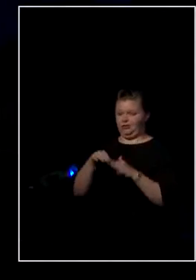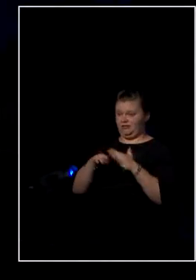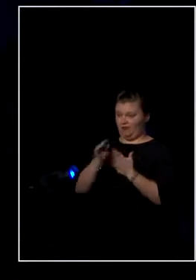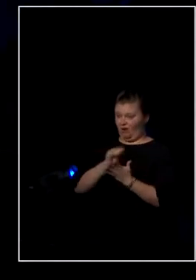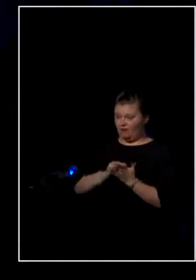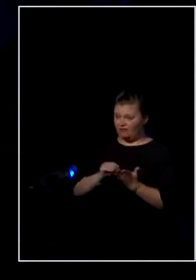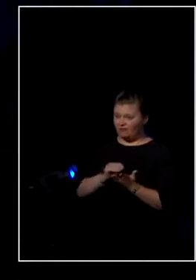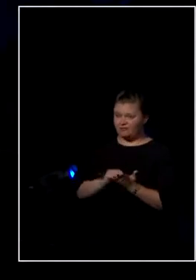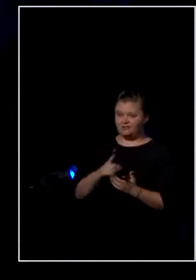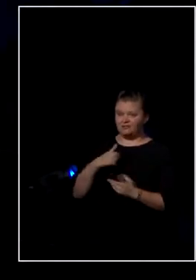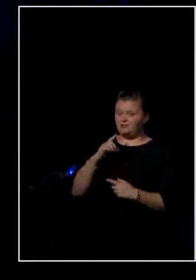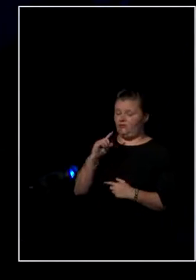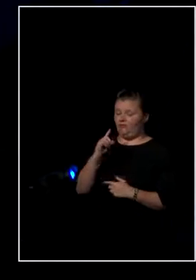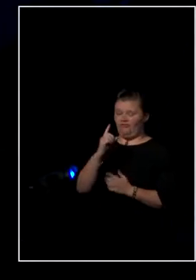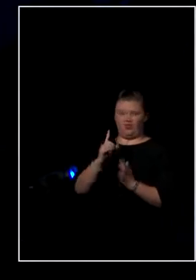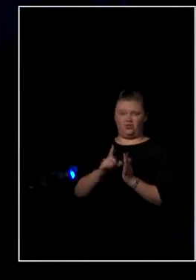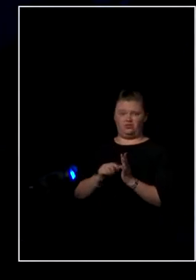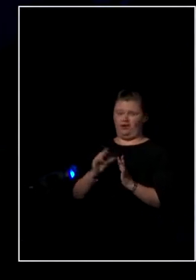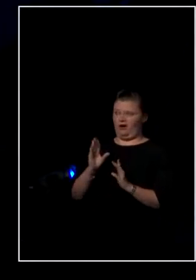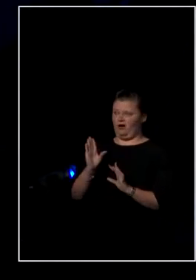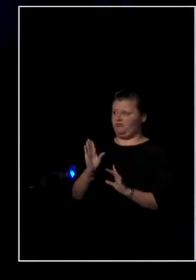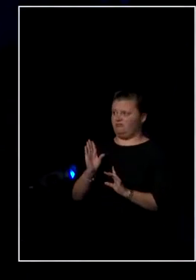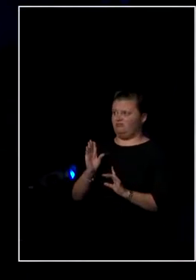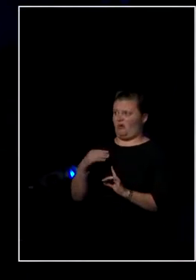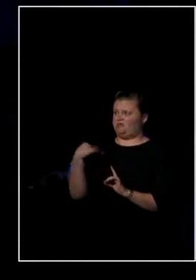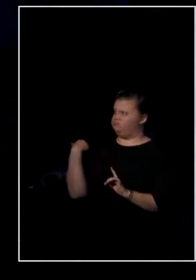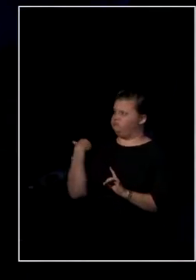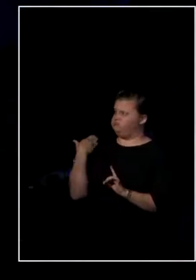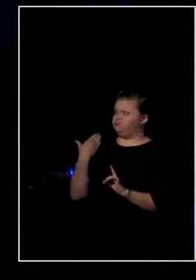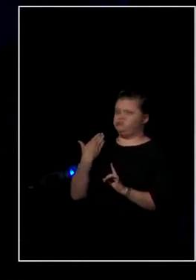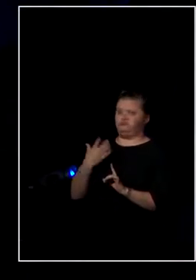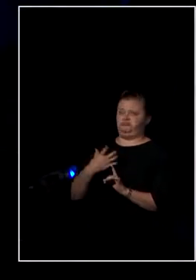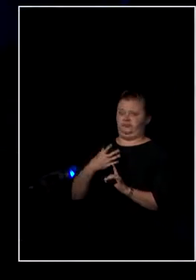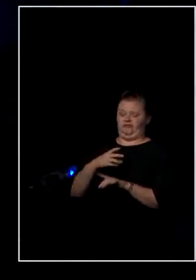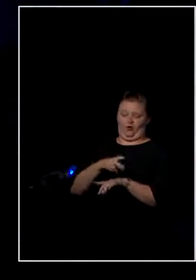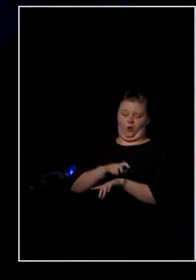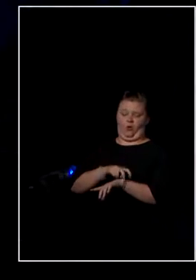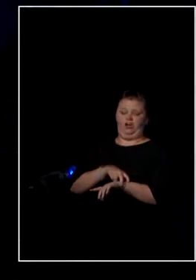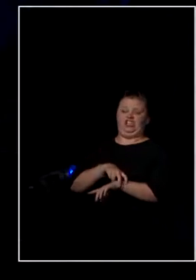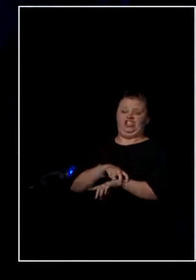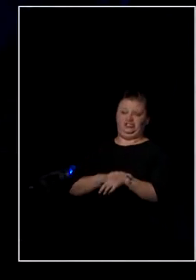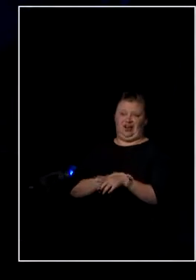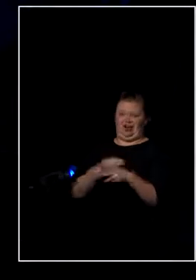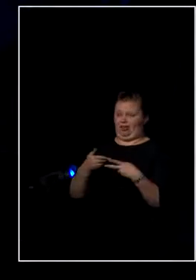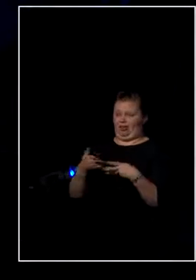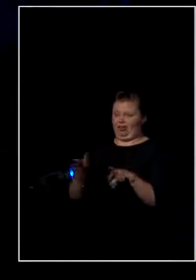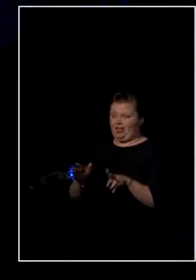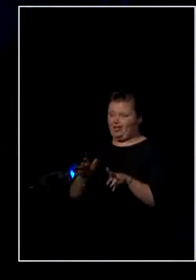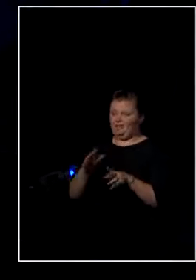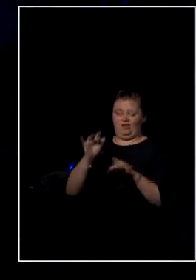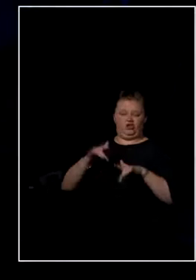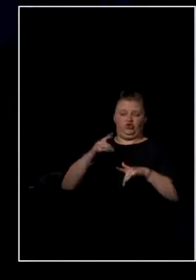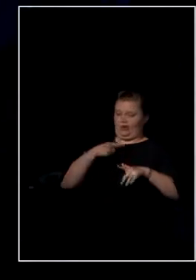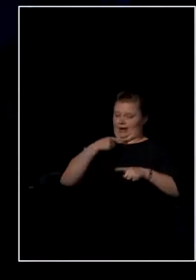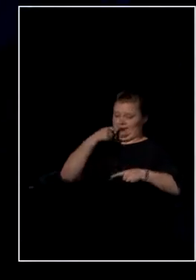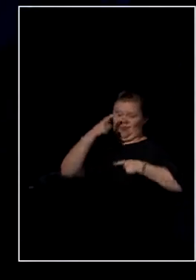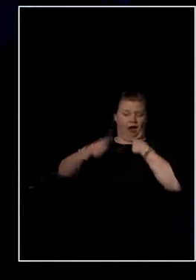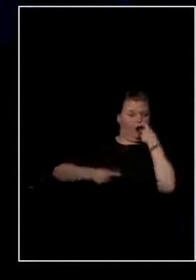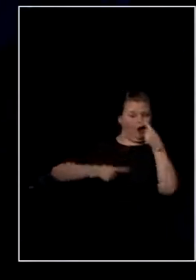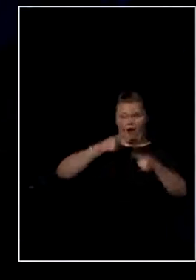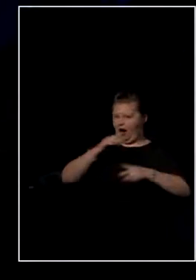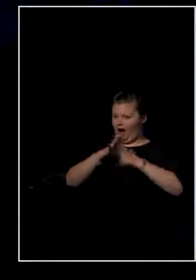it was the first time probably since I've left the jail, but I have told other people, but not all of it.